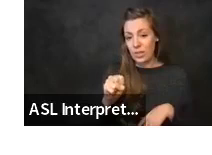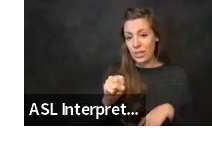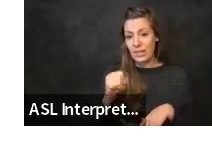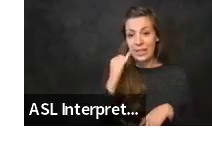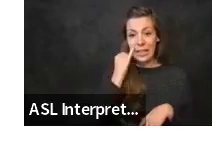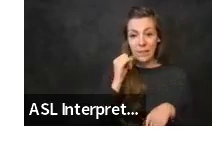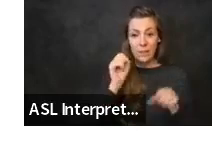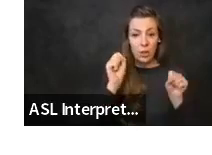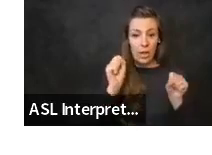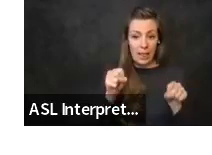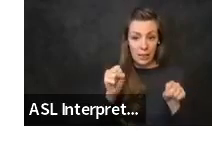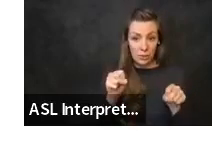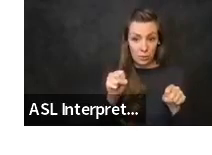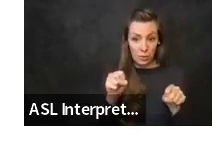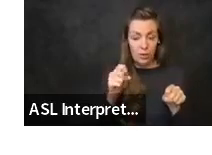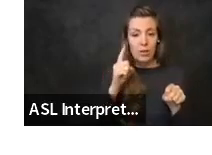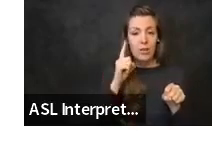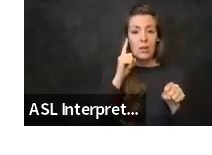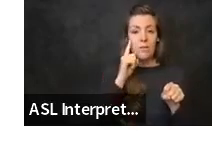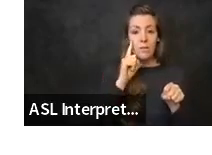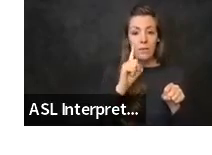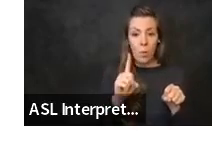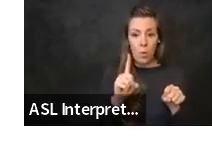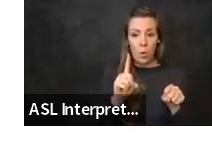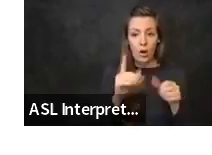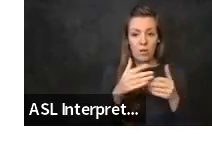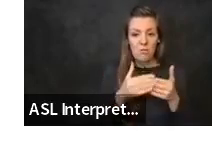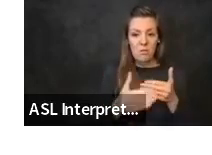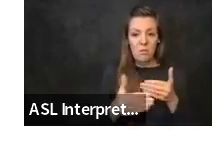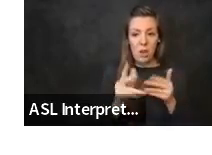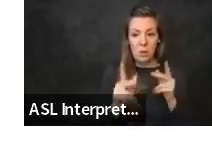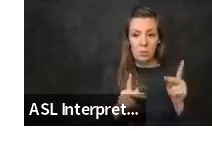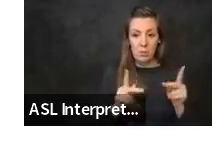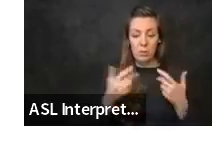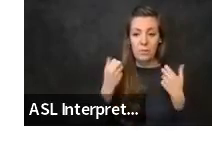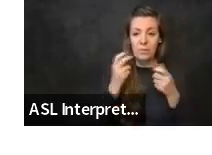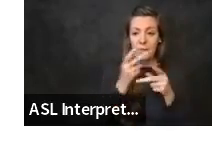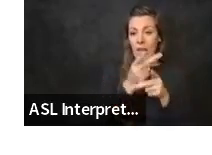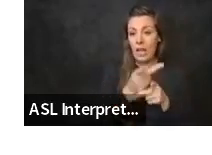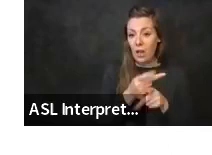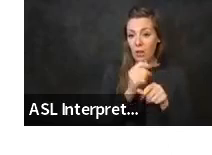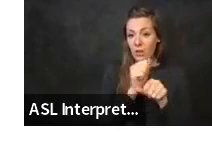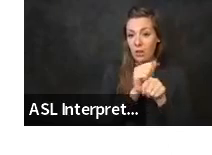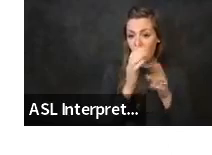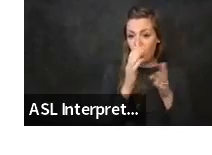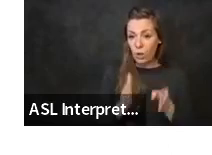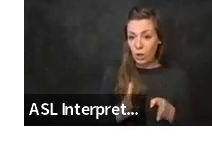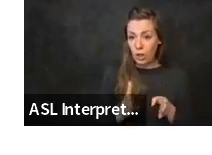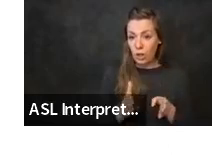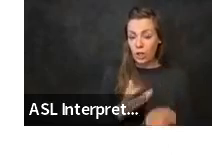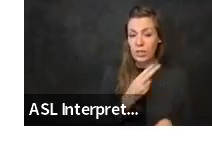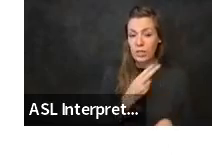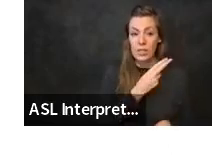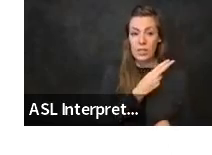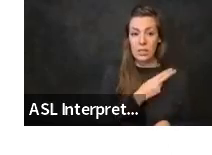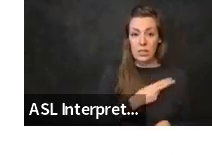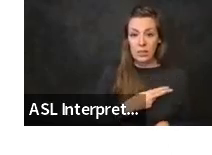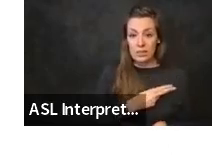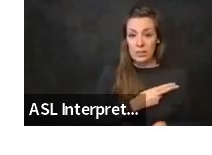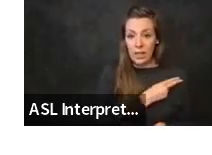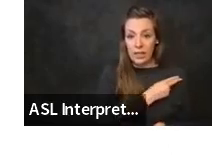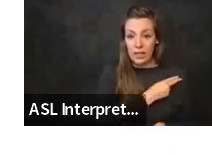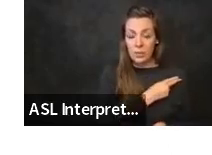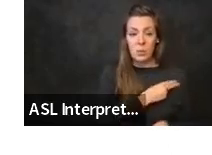high-risk people: healthcare workers, especially in hospitals, any healthcare workers, adult